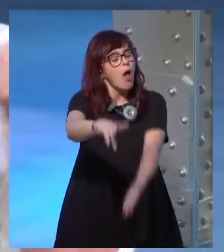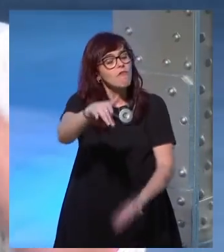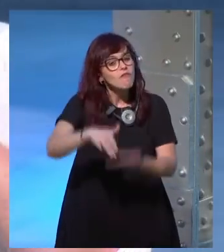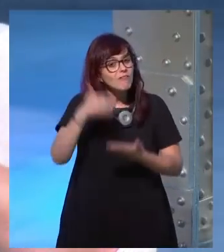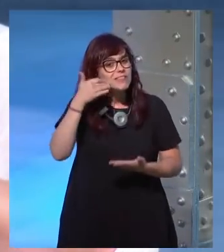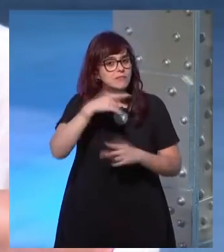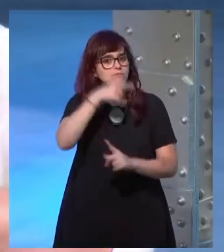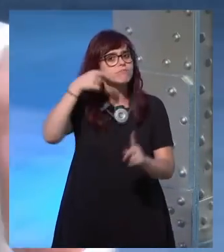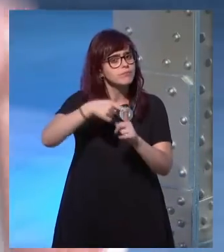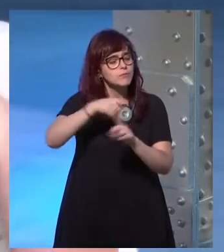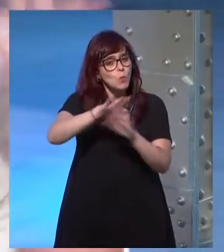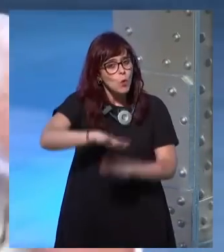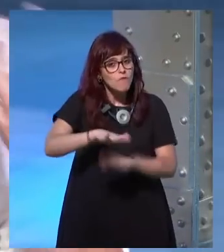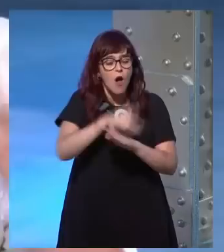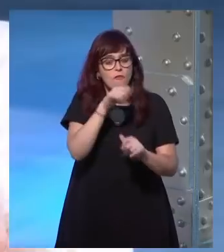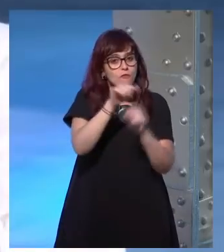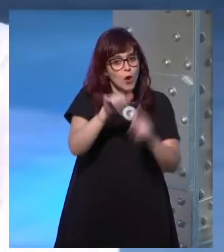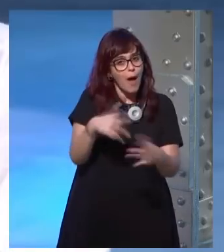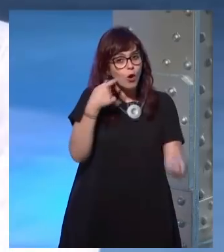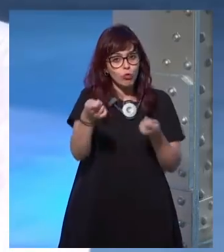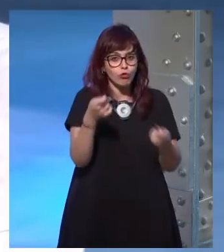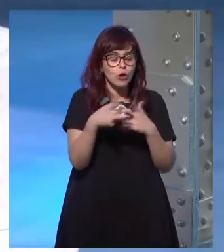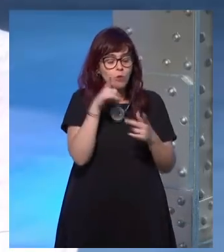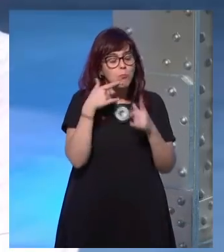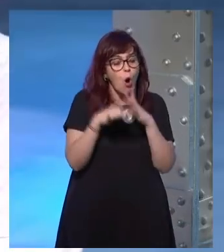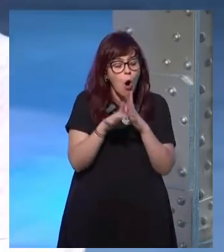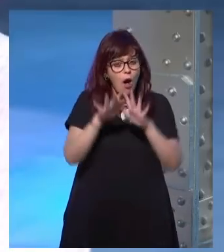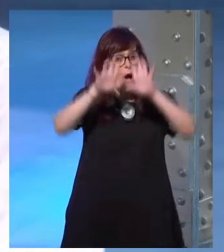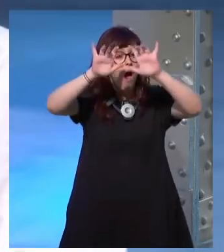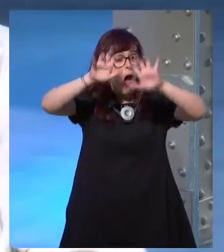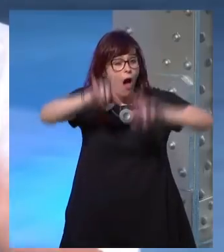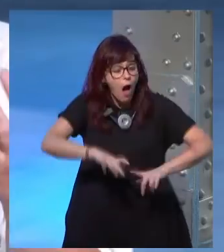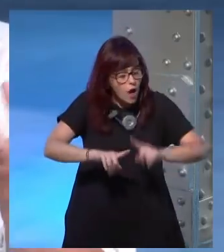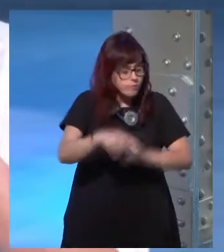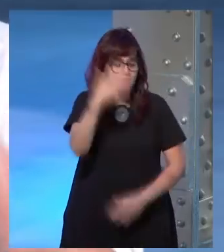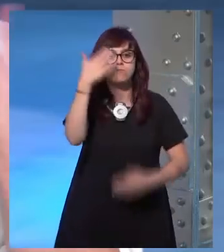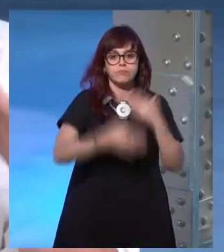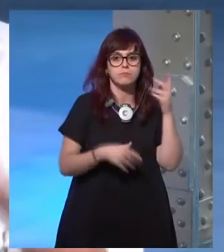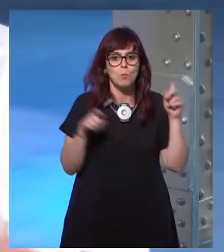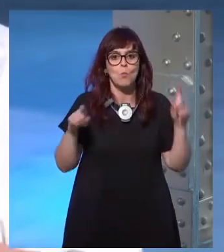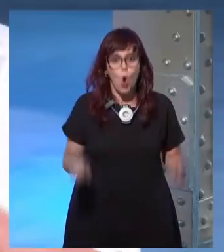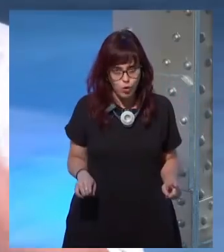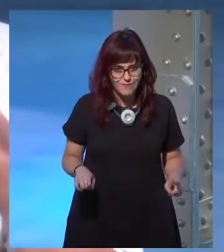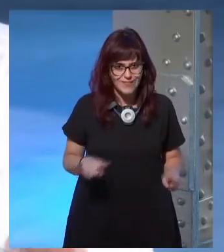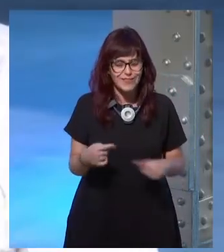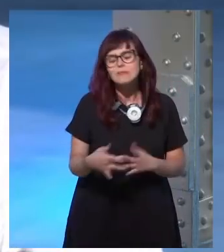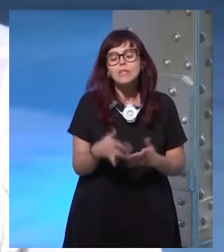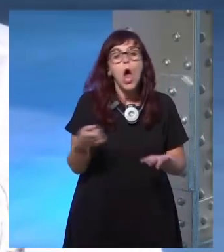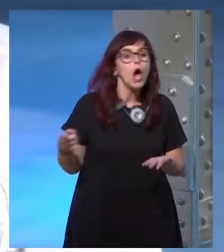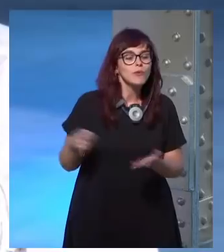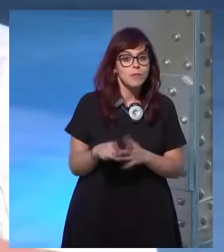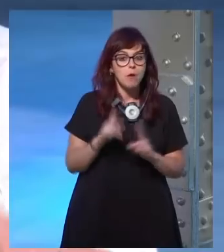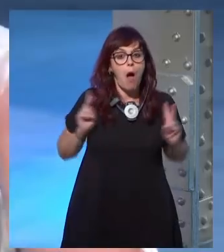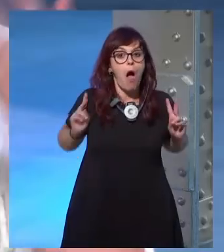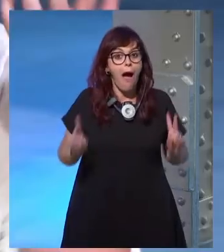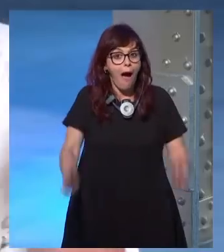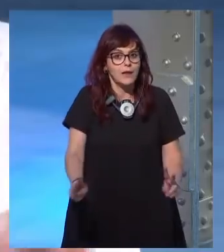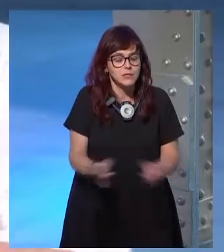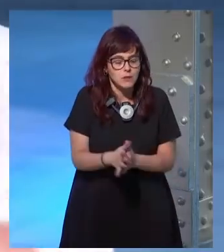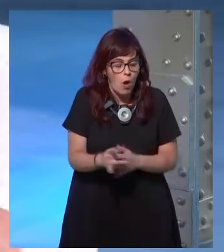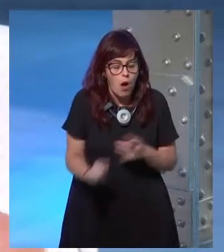of giving me those deadlines that help charge my adrenaline. As far as, depression and chronic illness, I